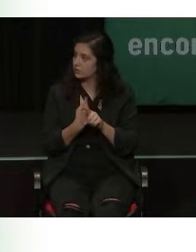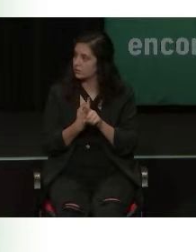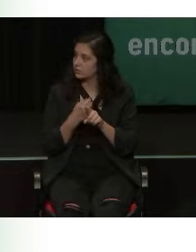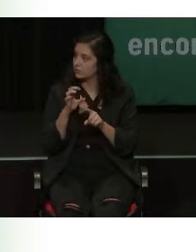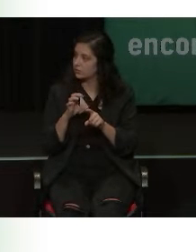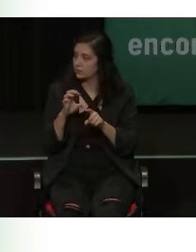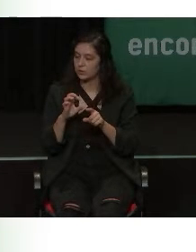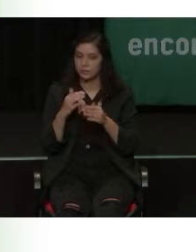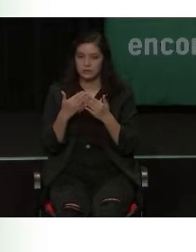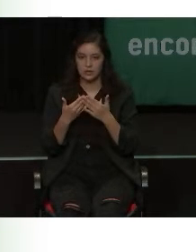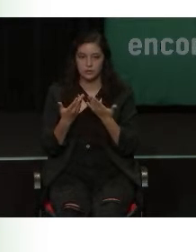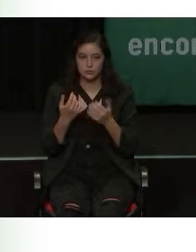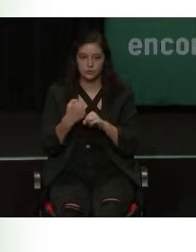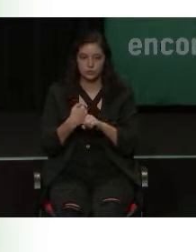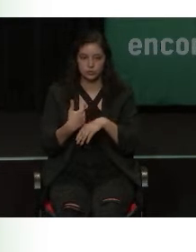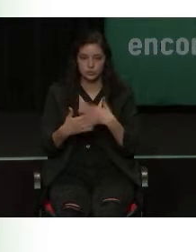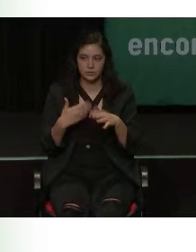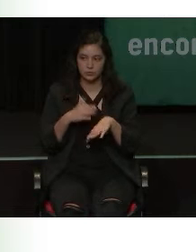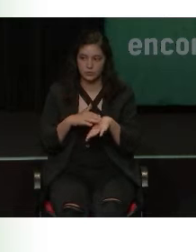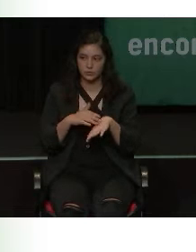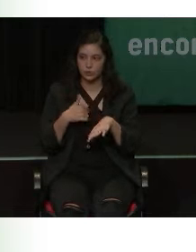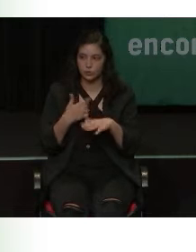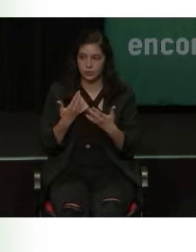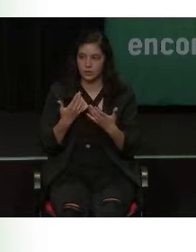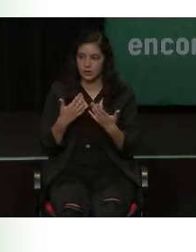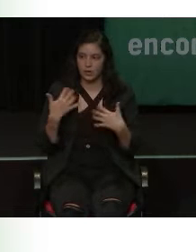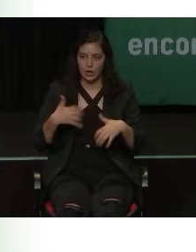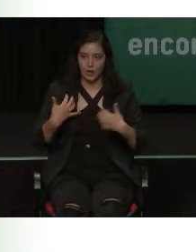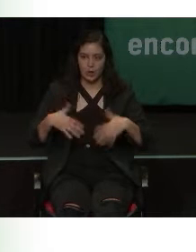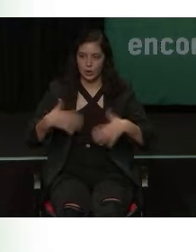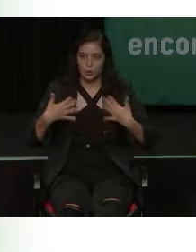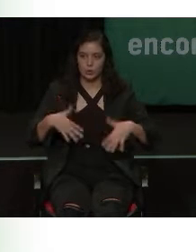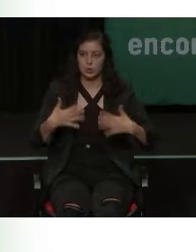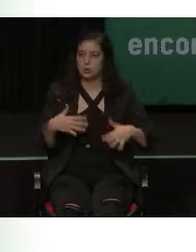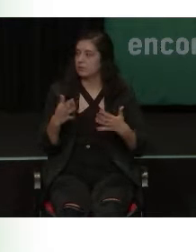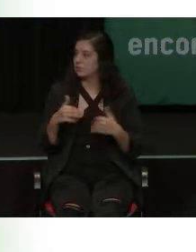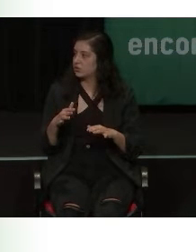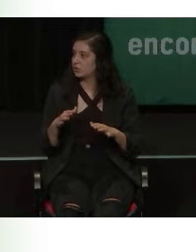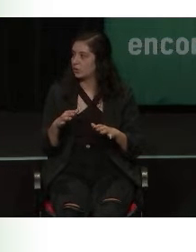as before. It might have changed the way we usually deal with presentations.